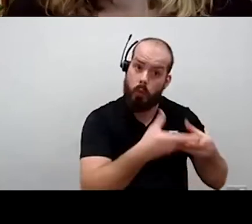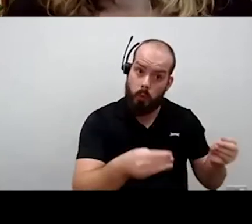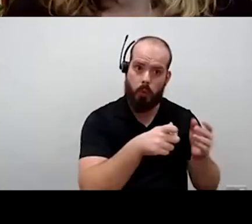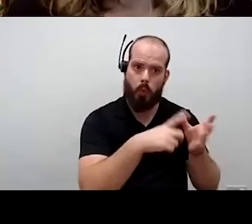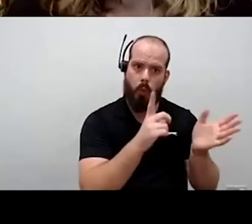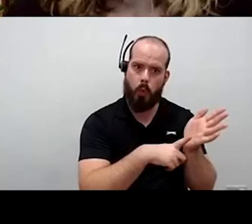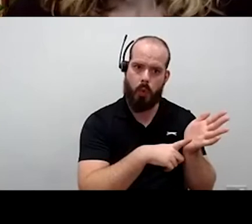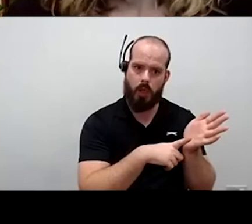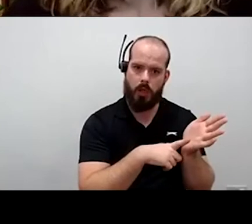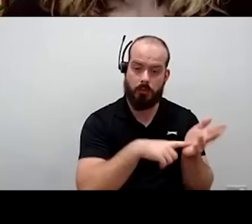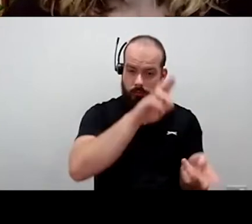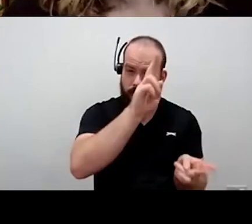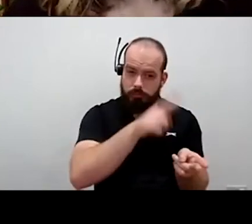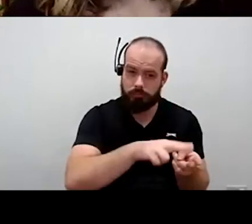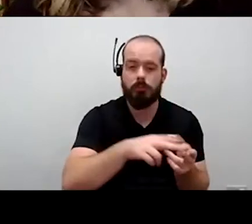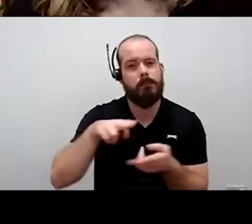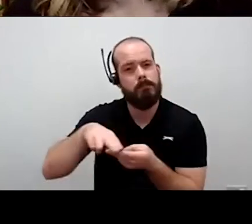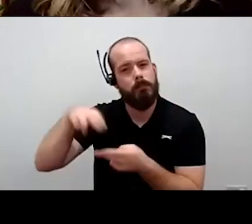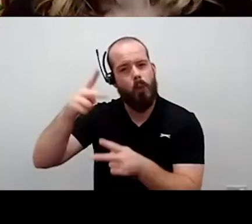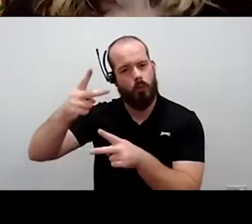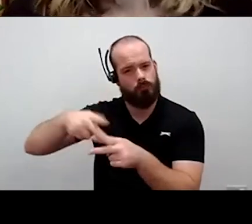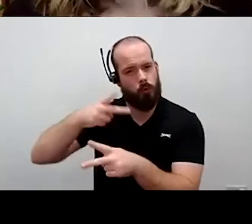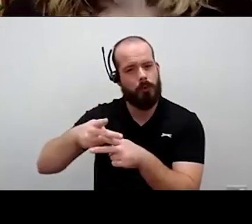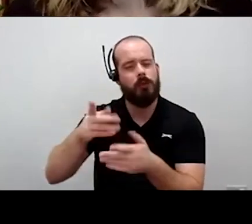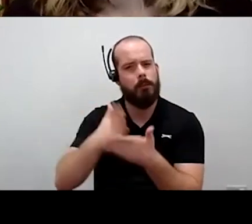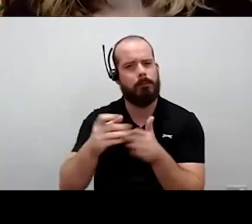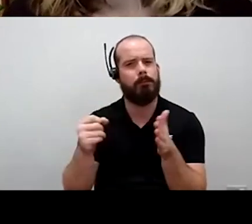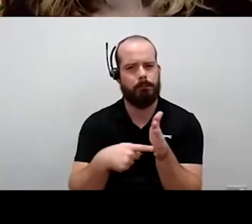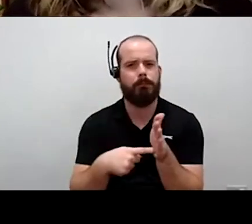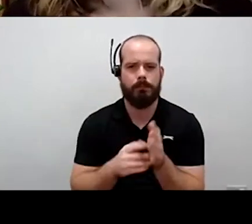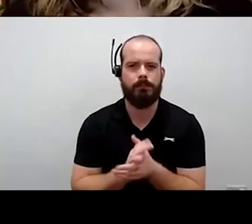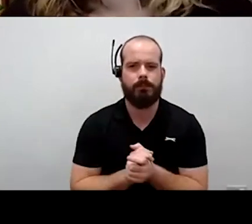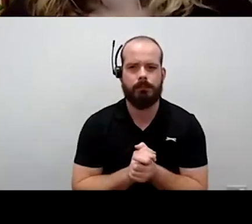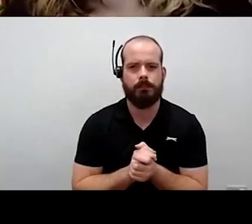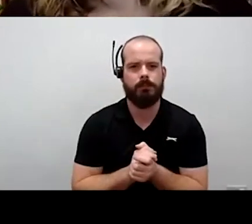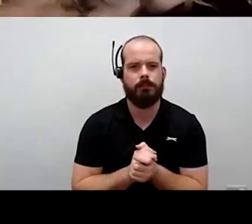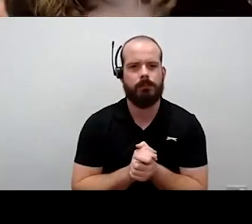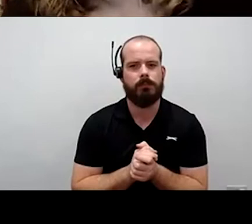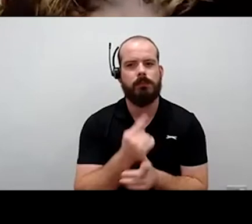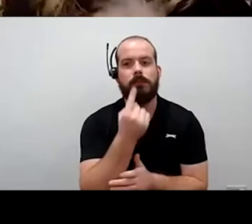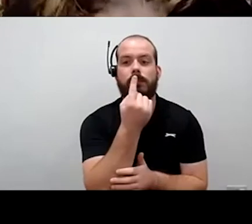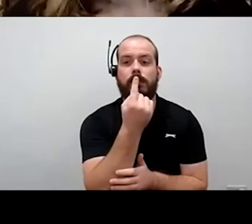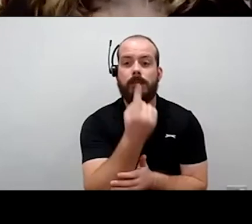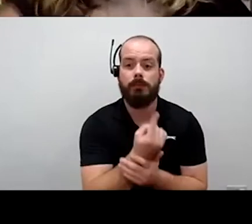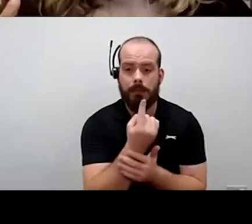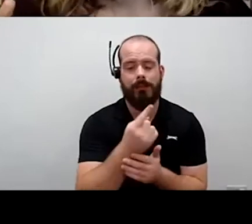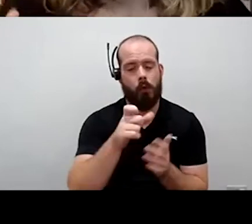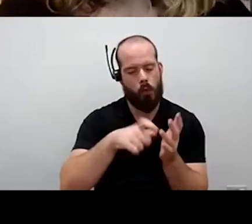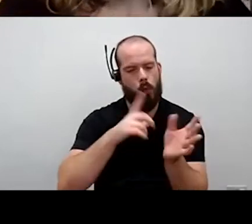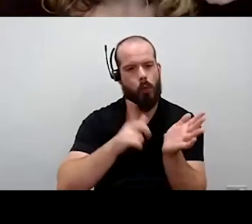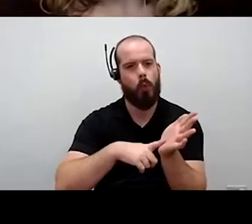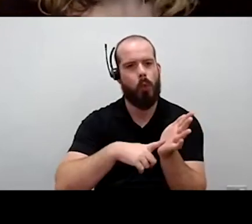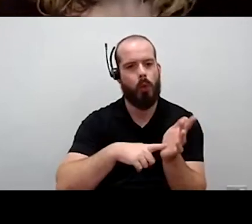key part of that. Along other issues, he coordinates the activities at the Institute within the Secretariat of the Coal Regions in